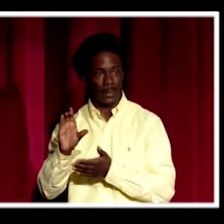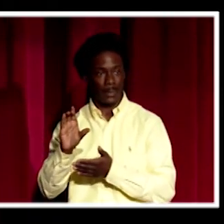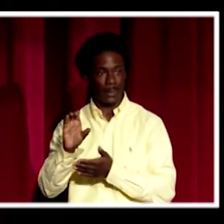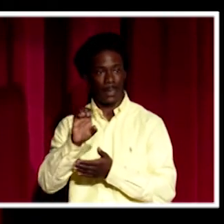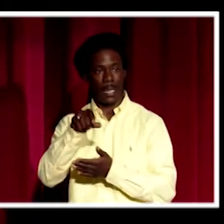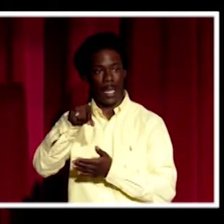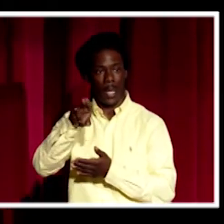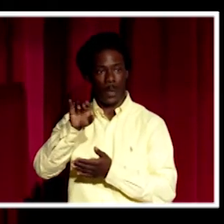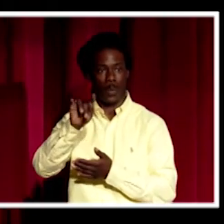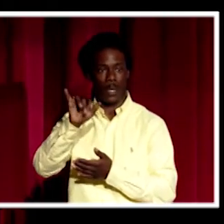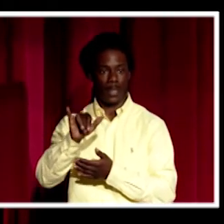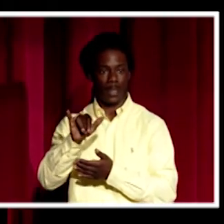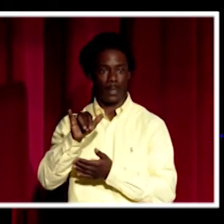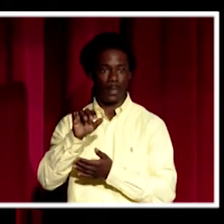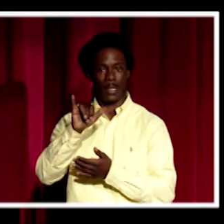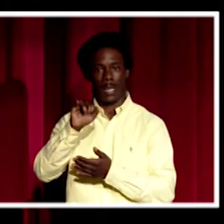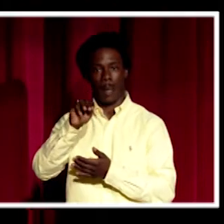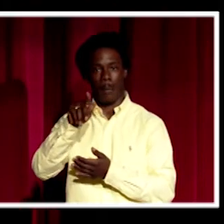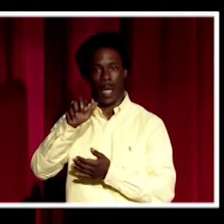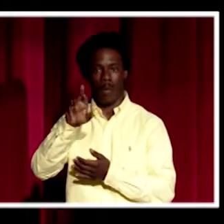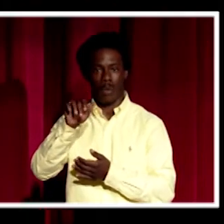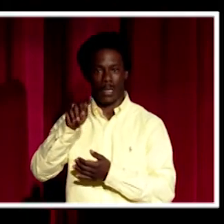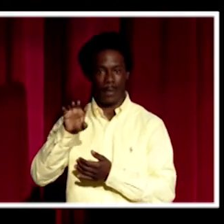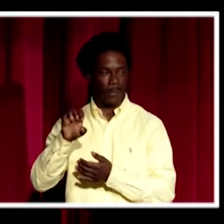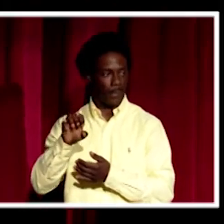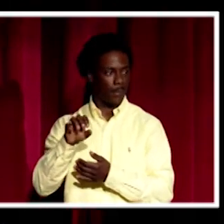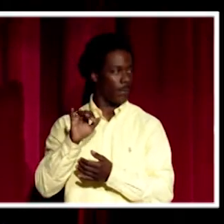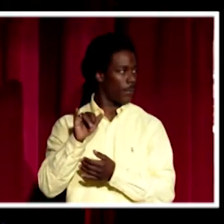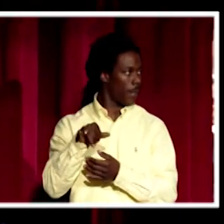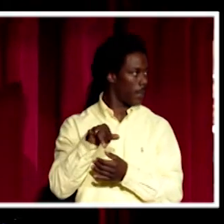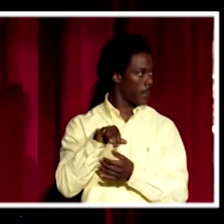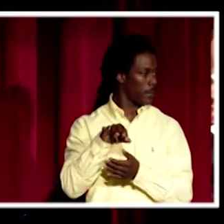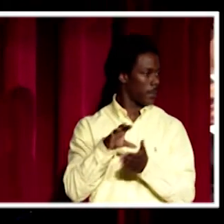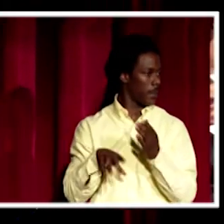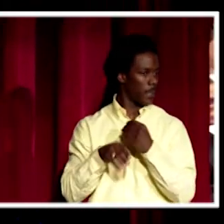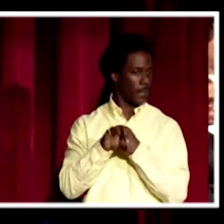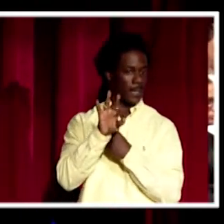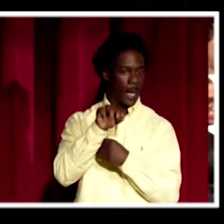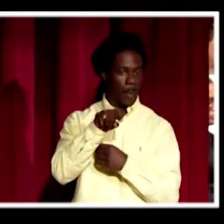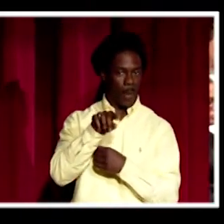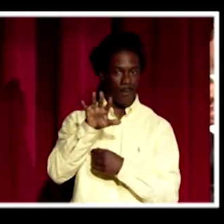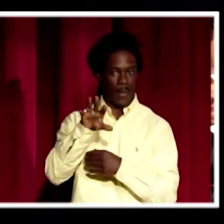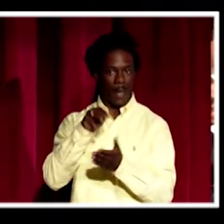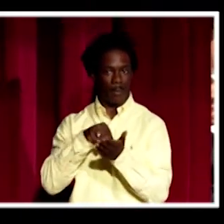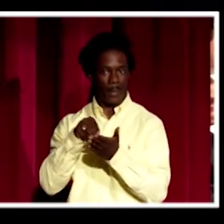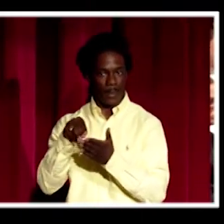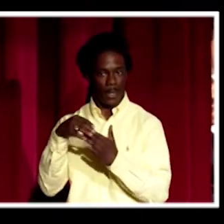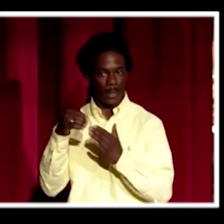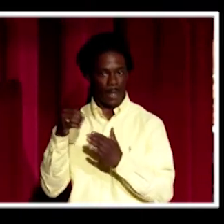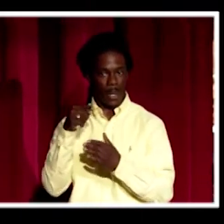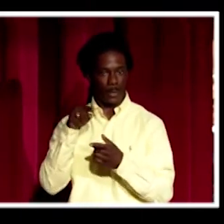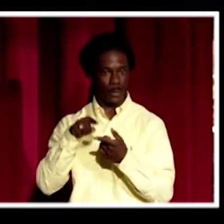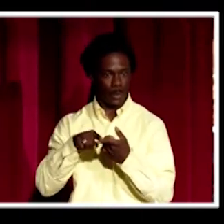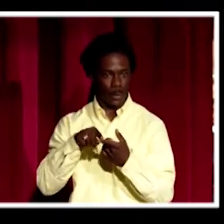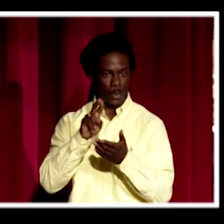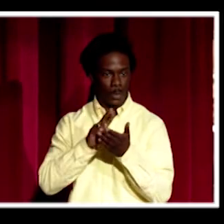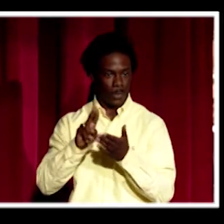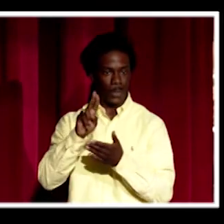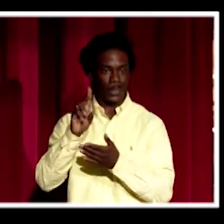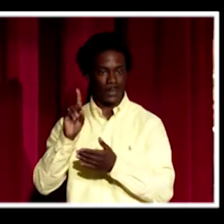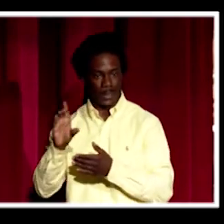Equity Imperative, investing an additional $9.5 million in the University of the District of